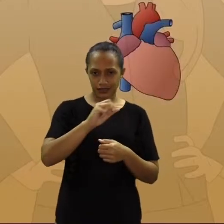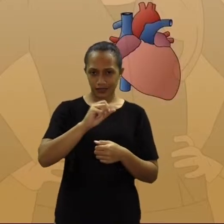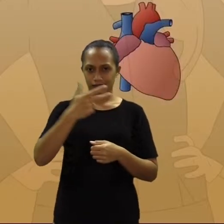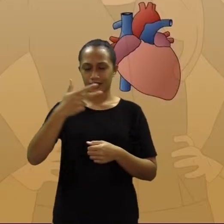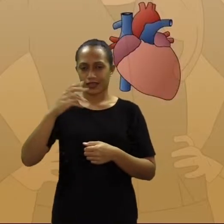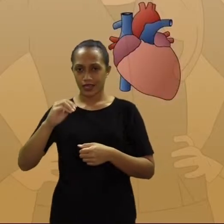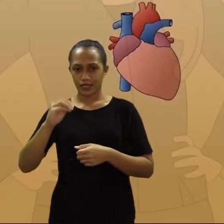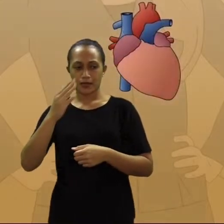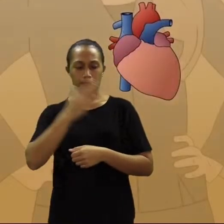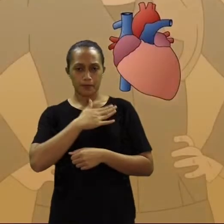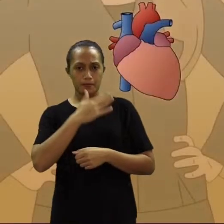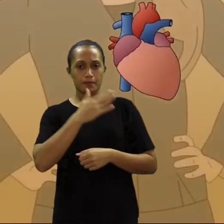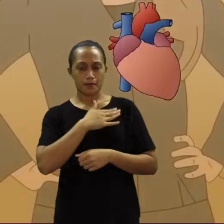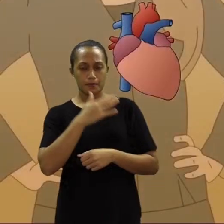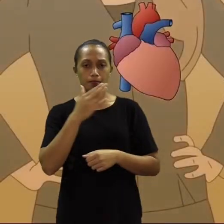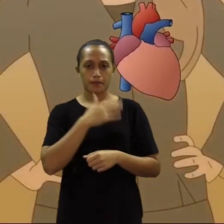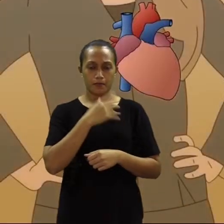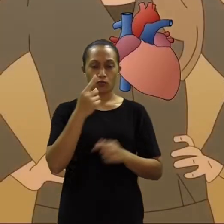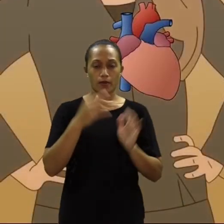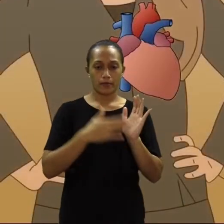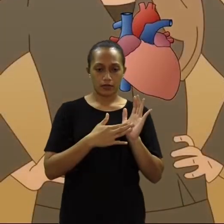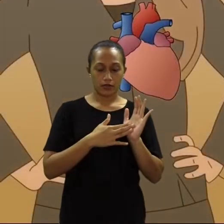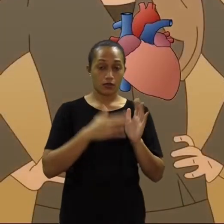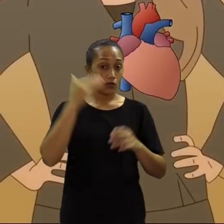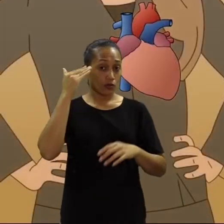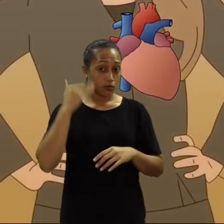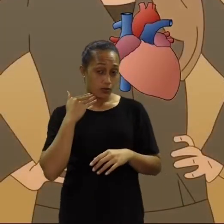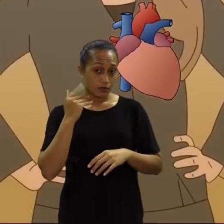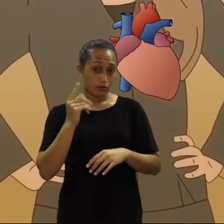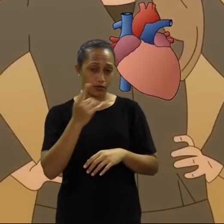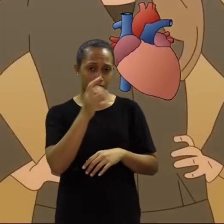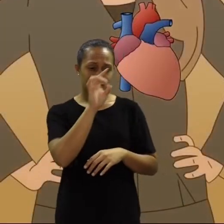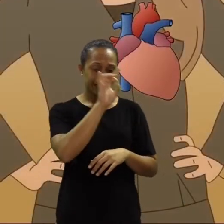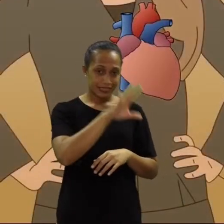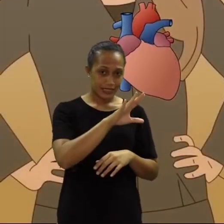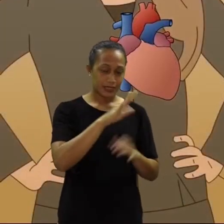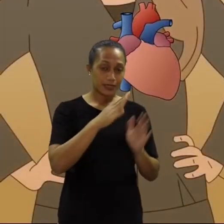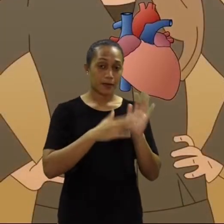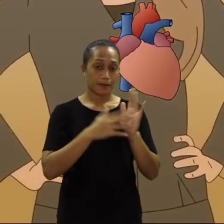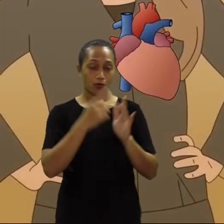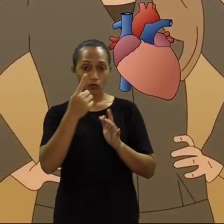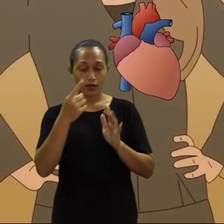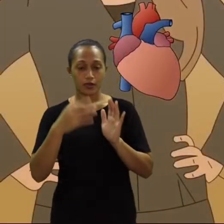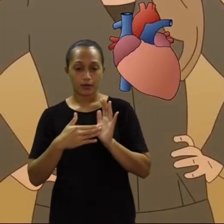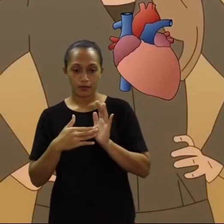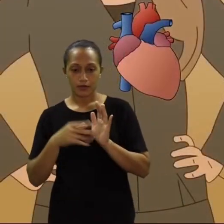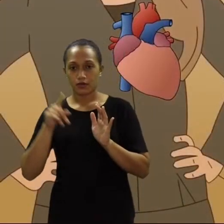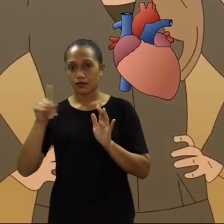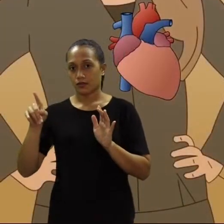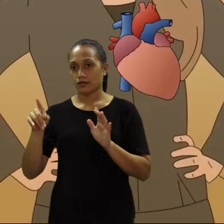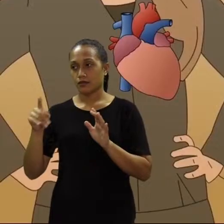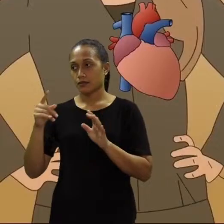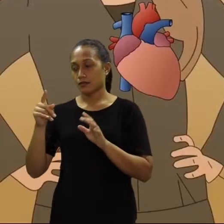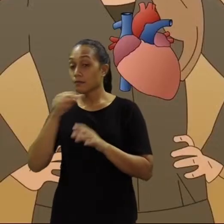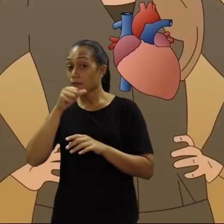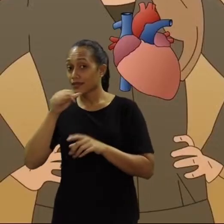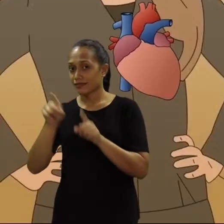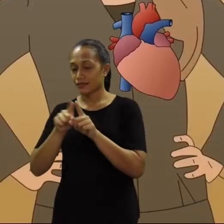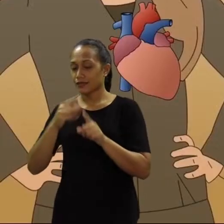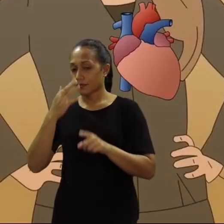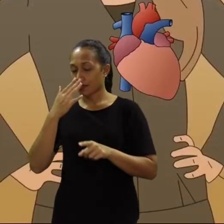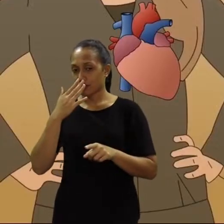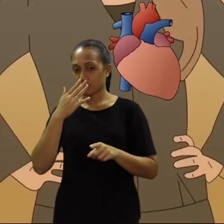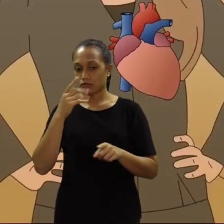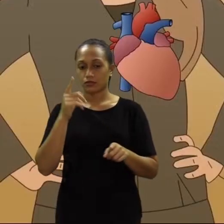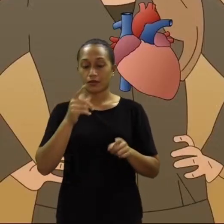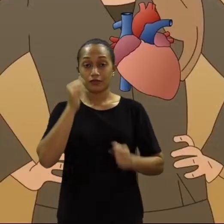80 beats per minute. The resting heart rate of a woman is usually about 10 beats more per minute than that of a man in the same age range. And